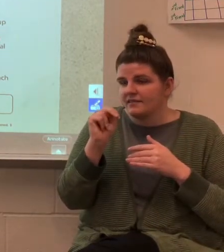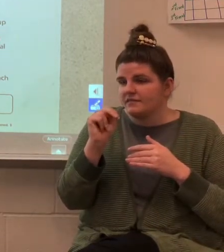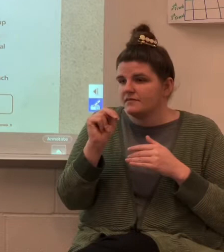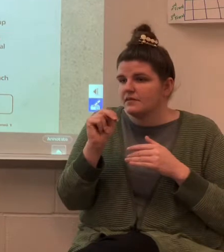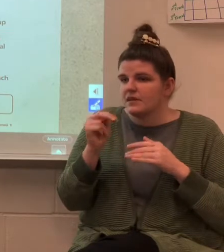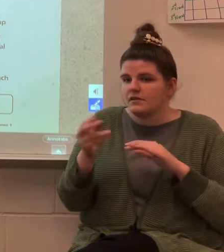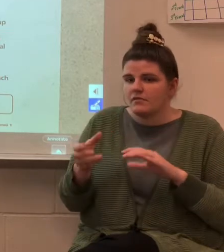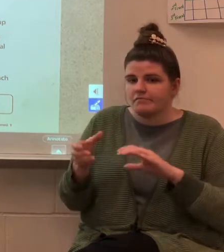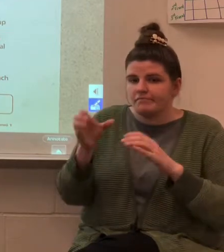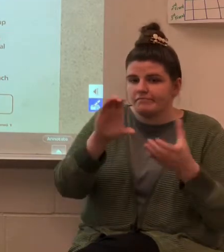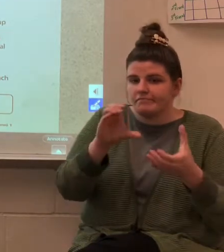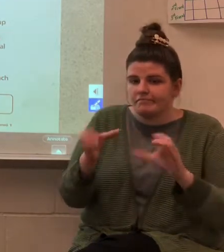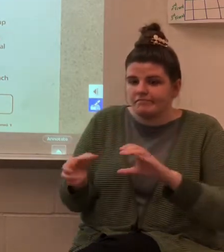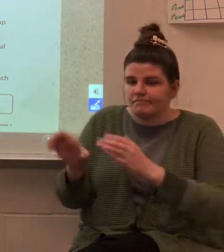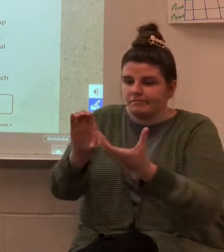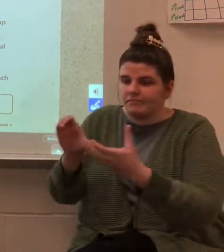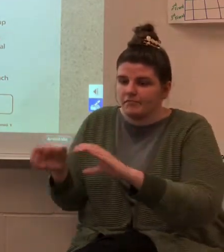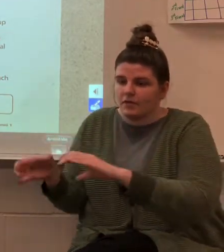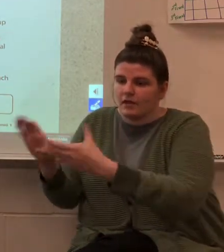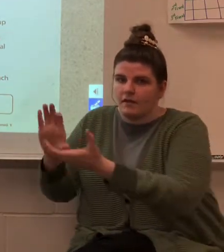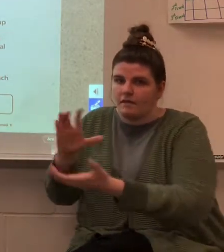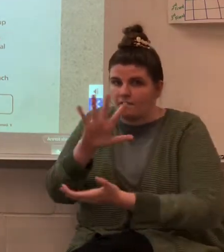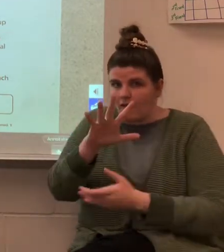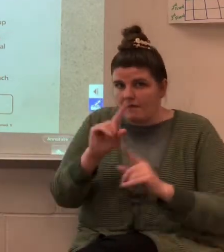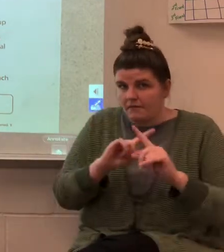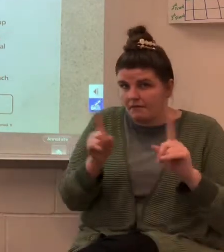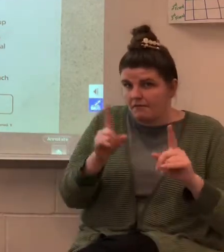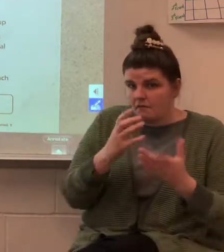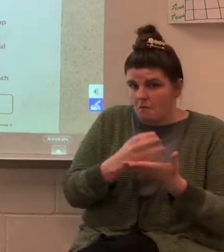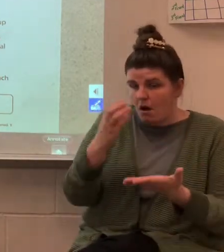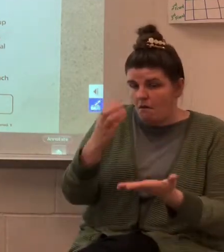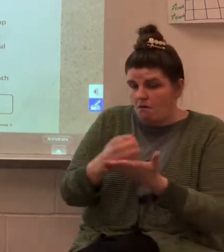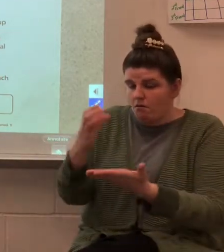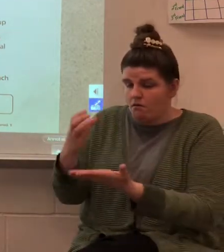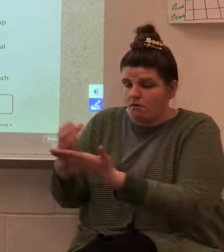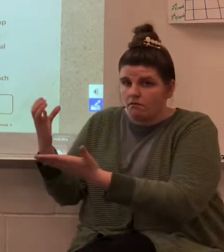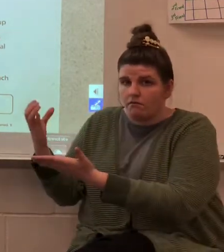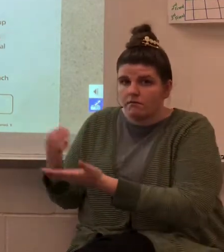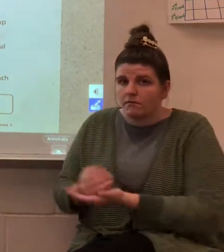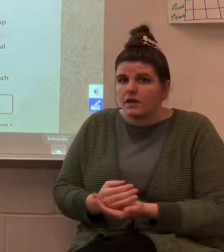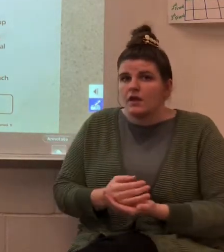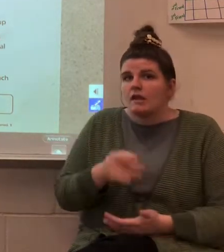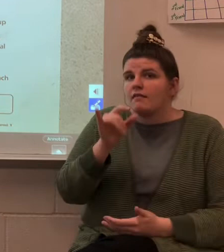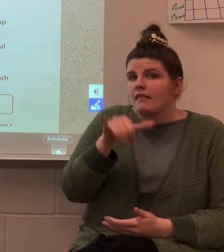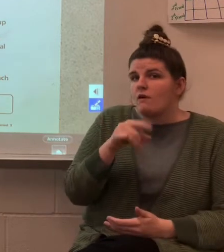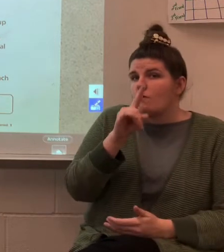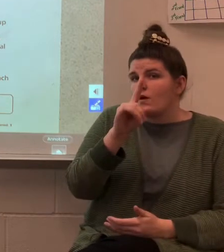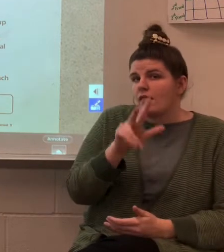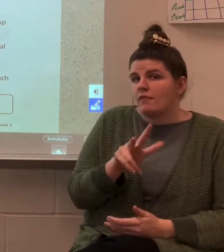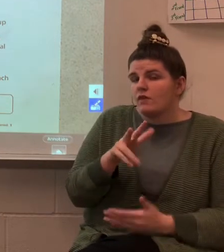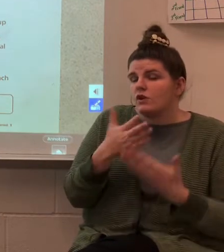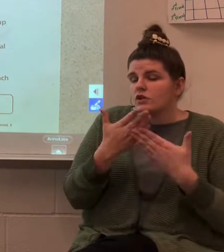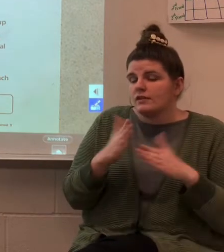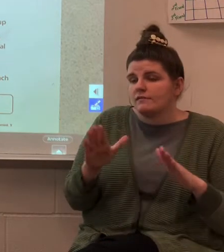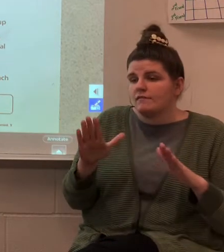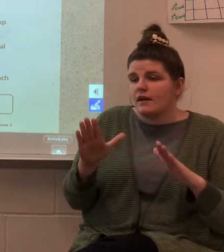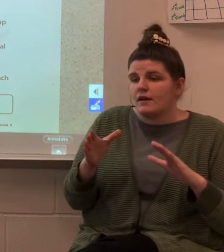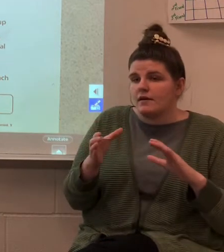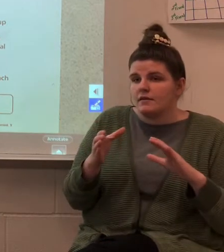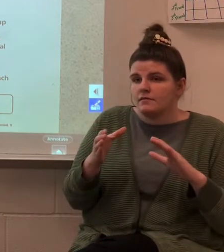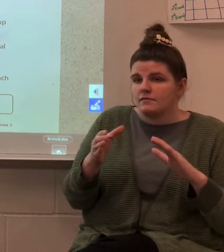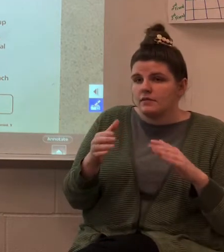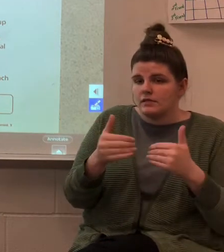he's distributing equally among the 5 bottles. So he is taking his 1/3 and he's dividing it among